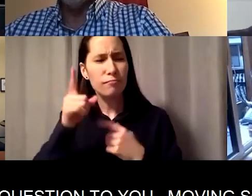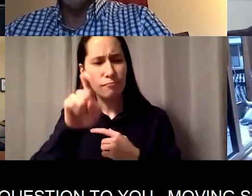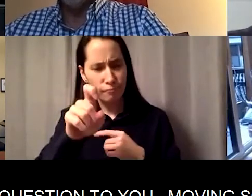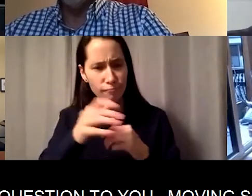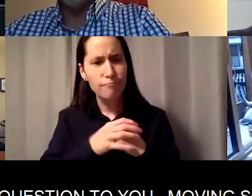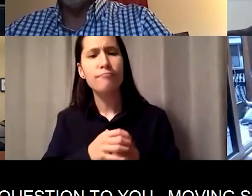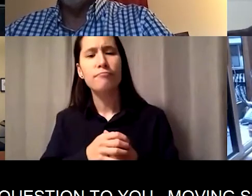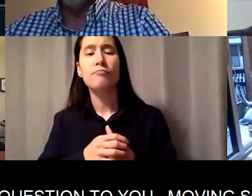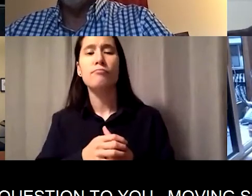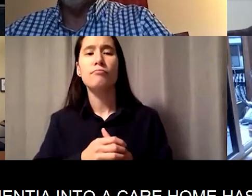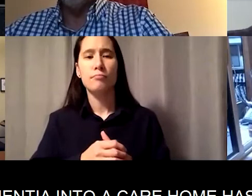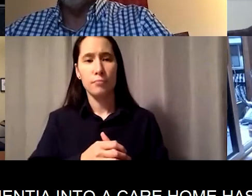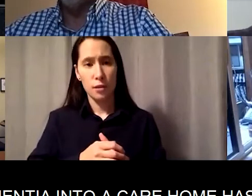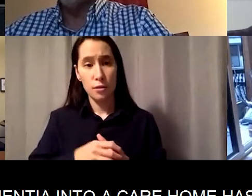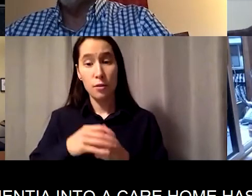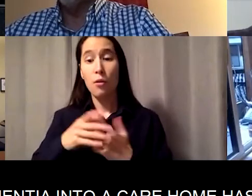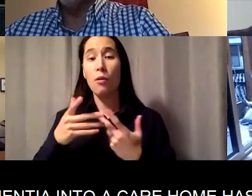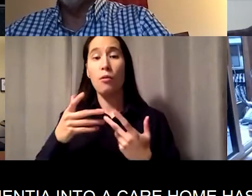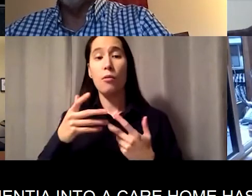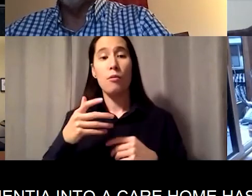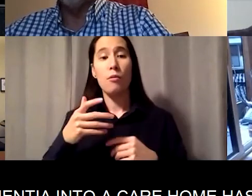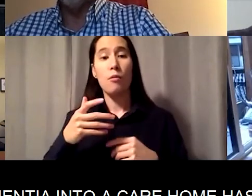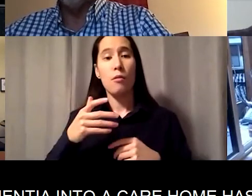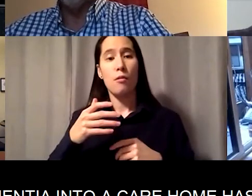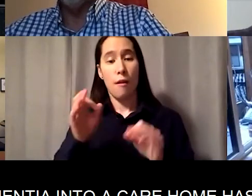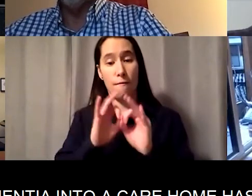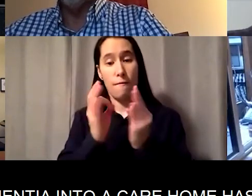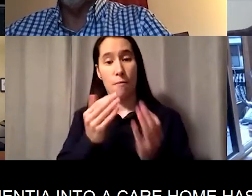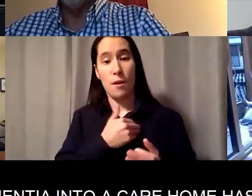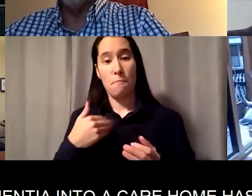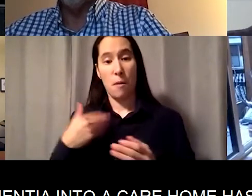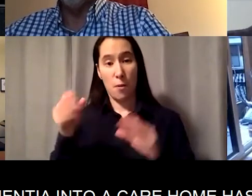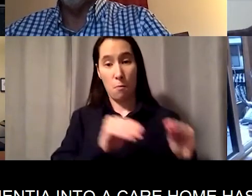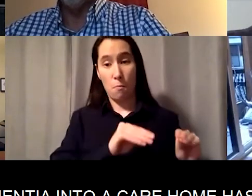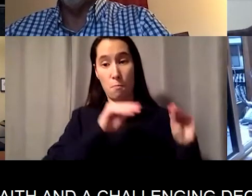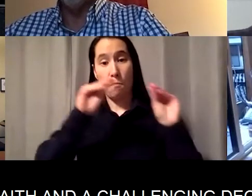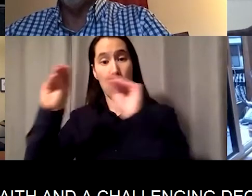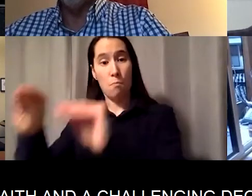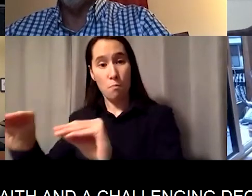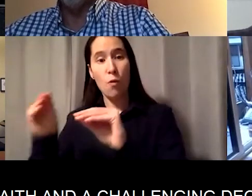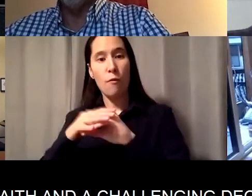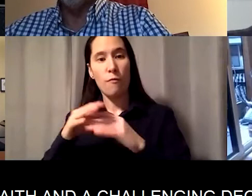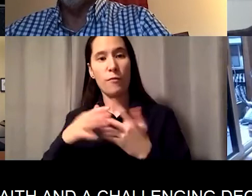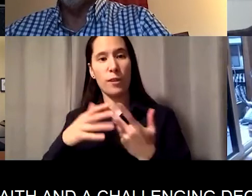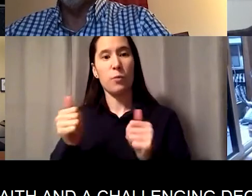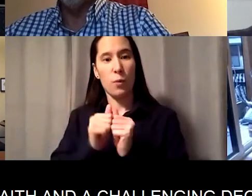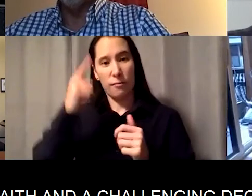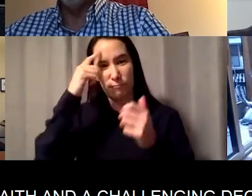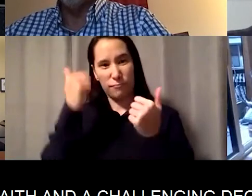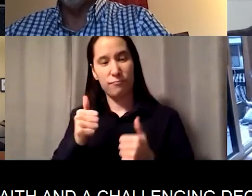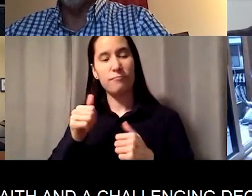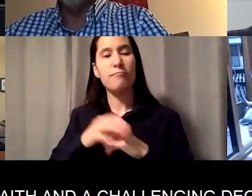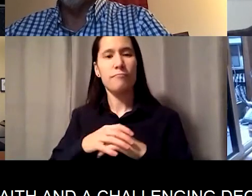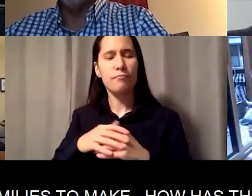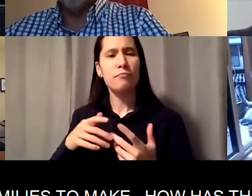Moving someone living with dementia into a care home has always been an act of faith and a challenging decision for